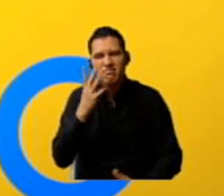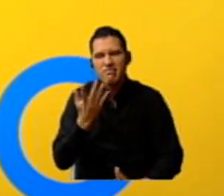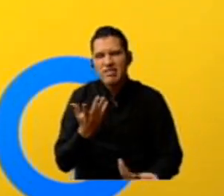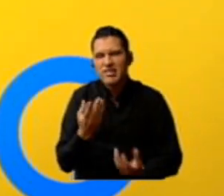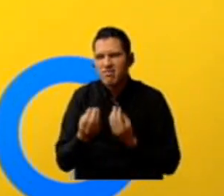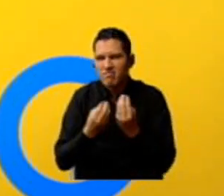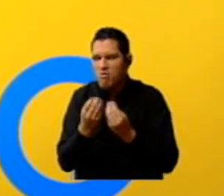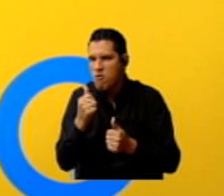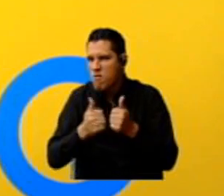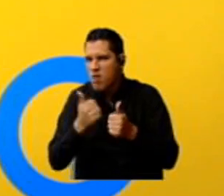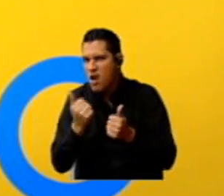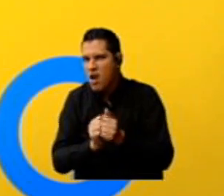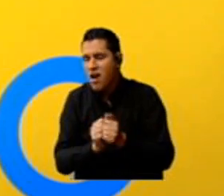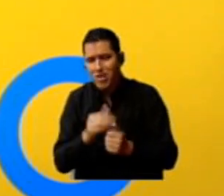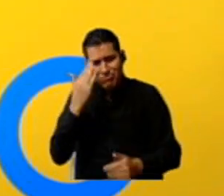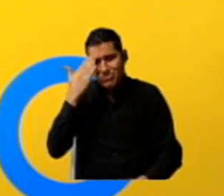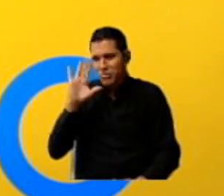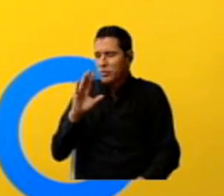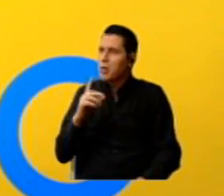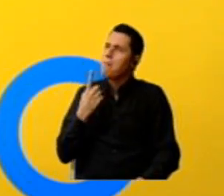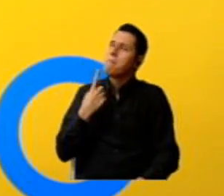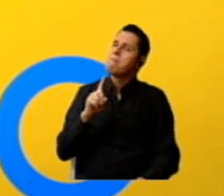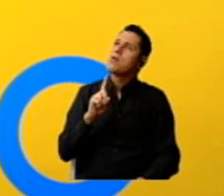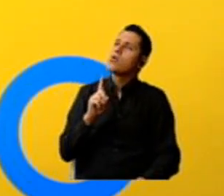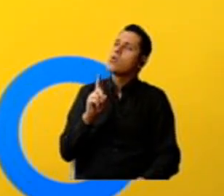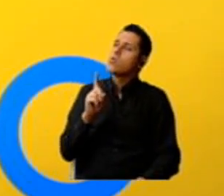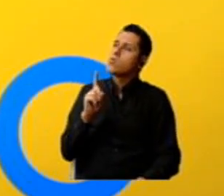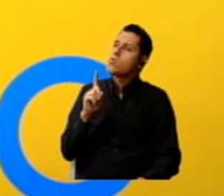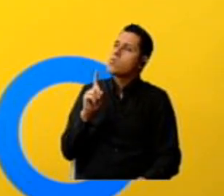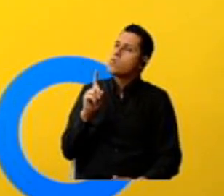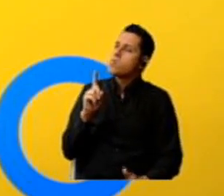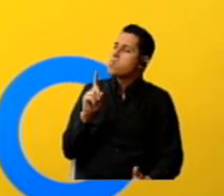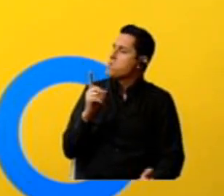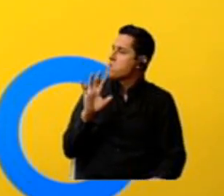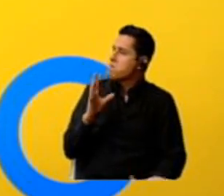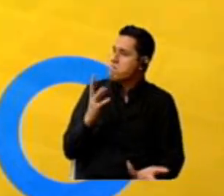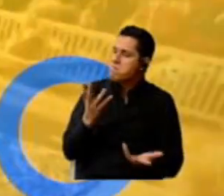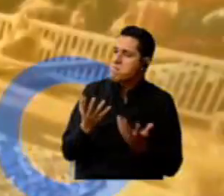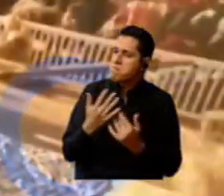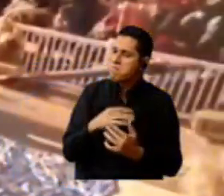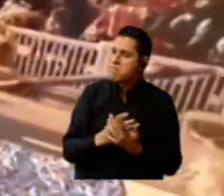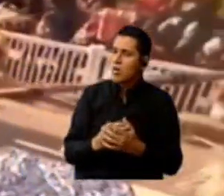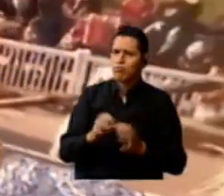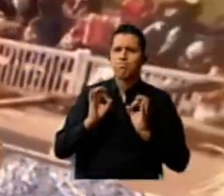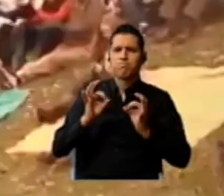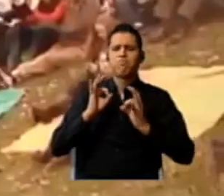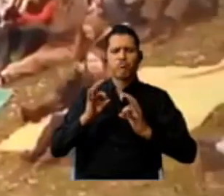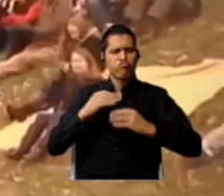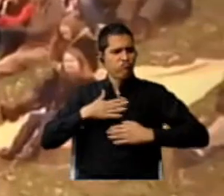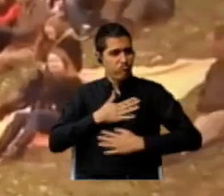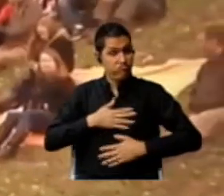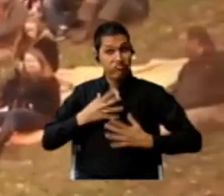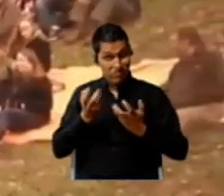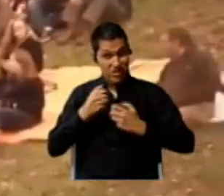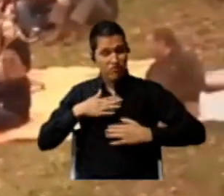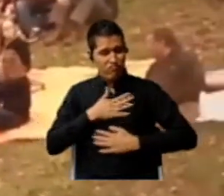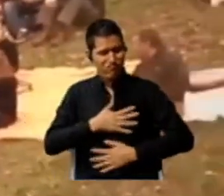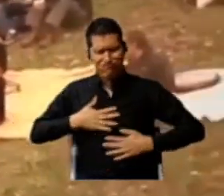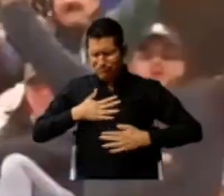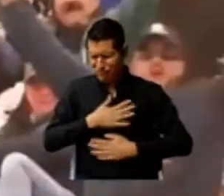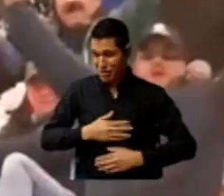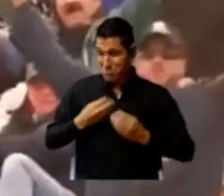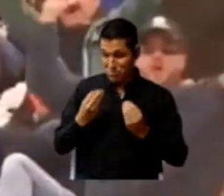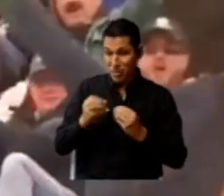heading? I don't know, but I'm having a great time. Are you having a great time? Where are